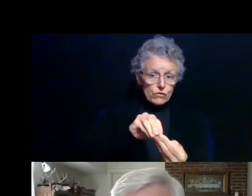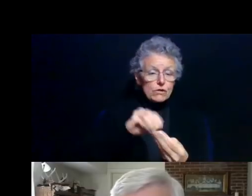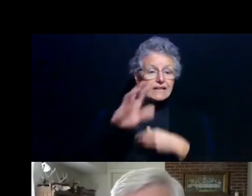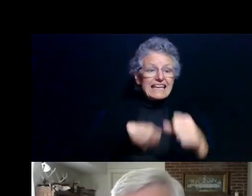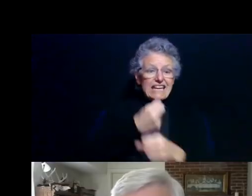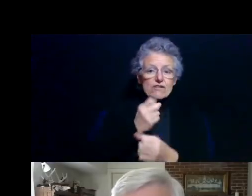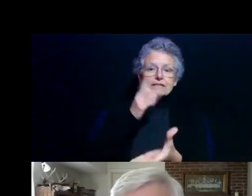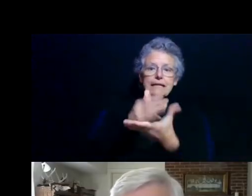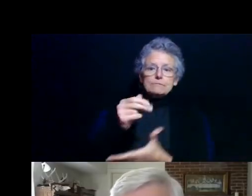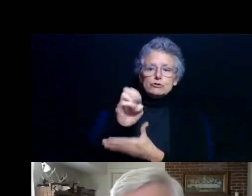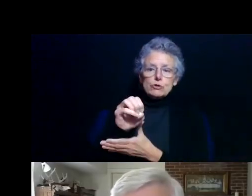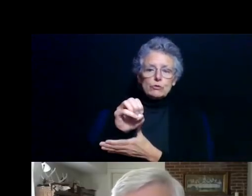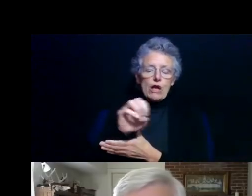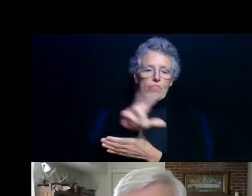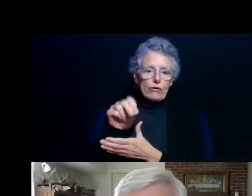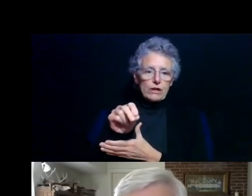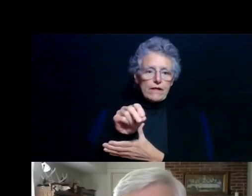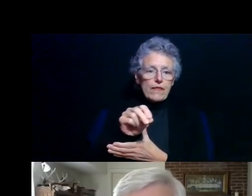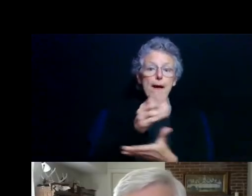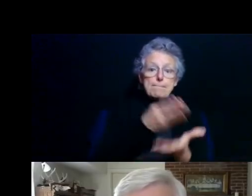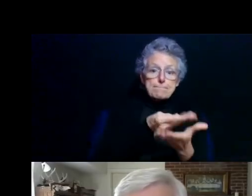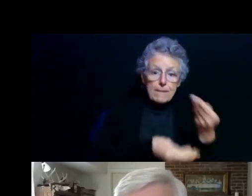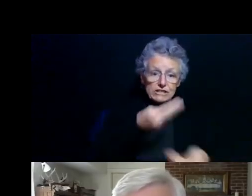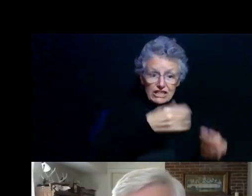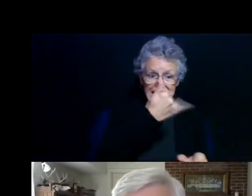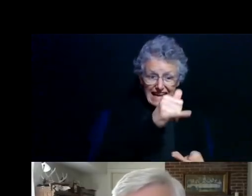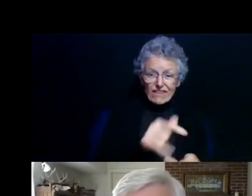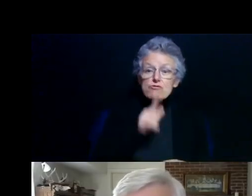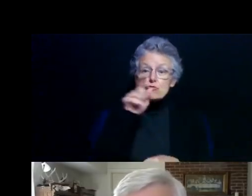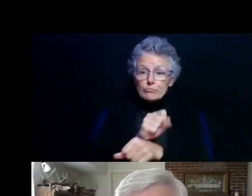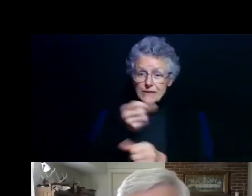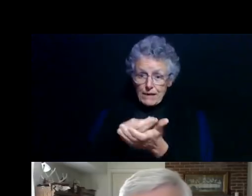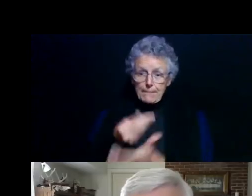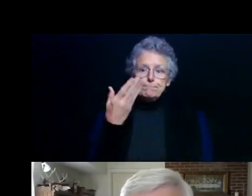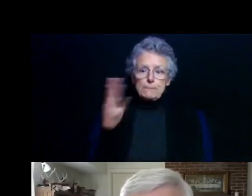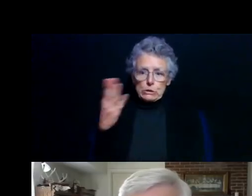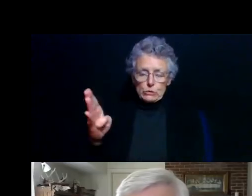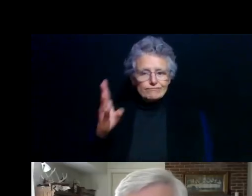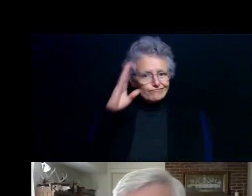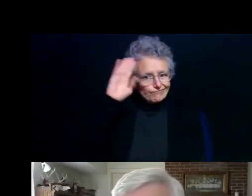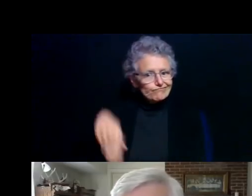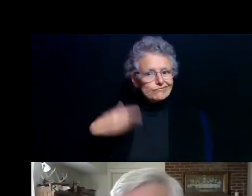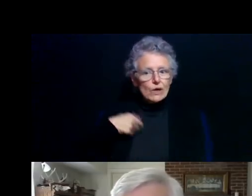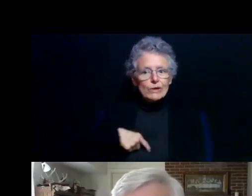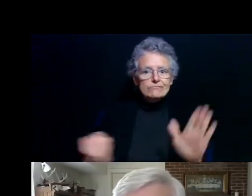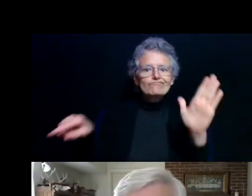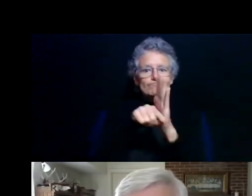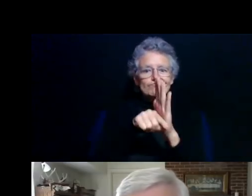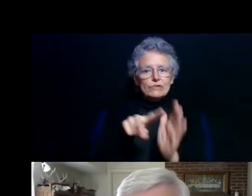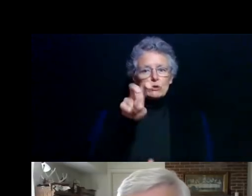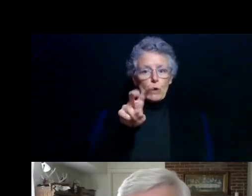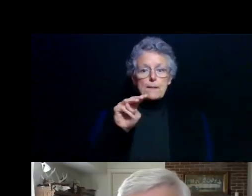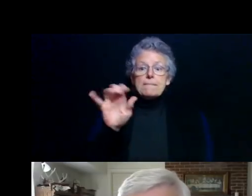June 30th, with budget in yellow versus actual dollars in blue. And as you know, we fell short by about $200